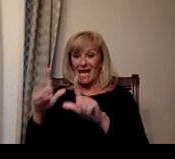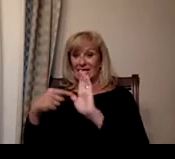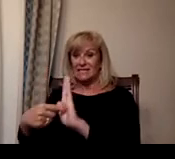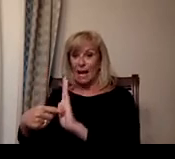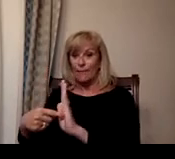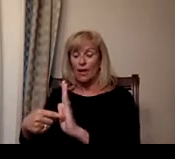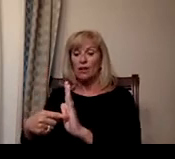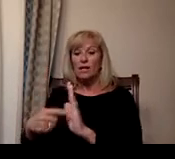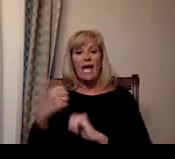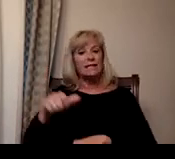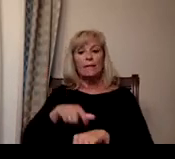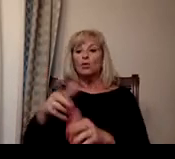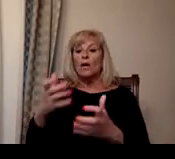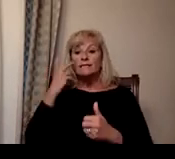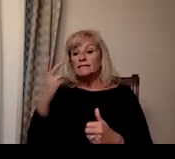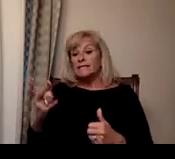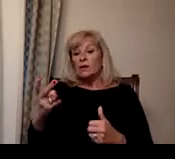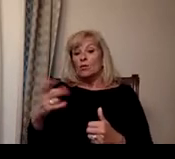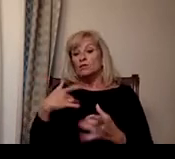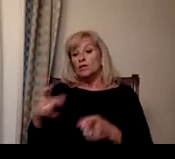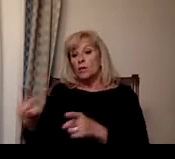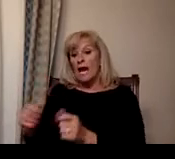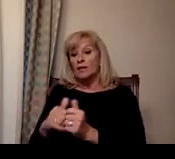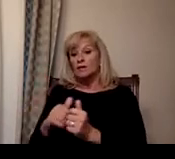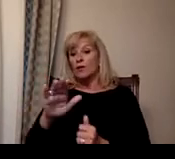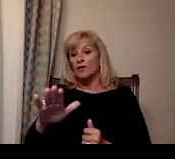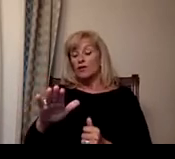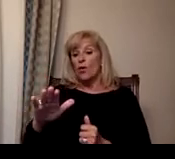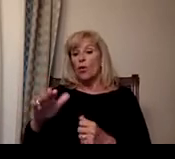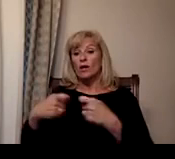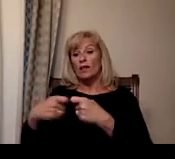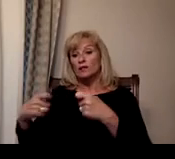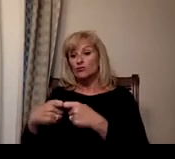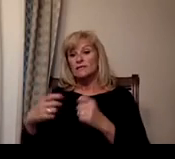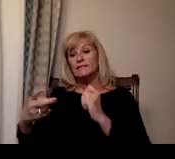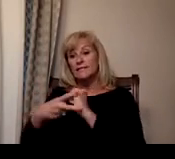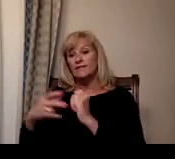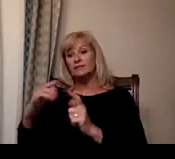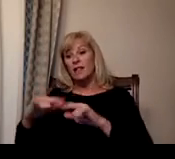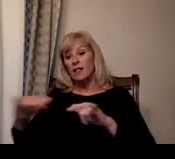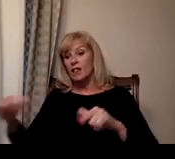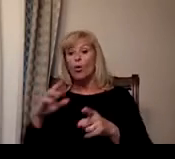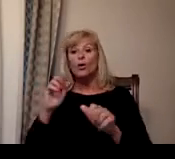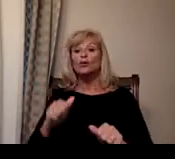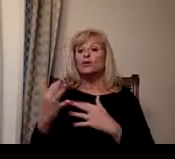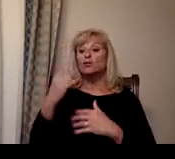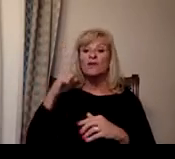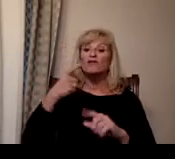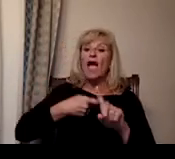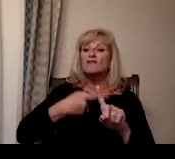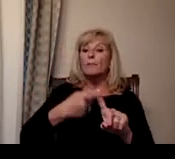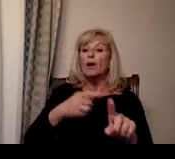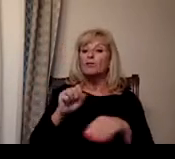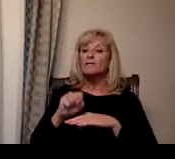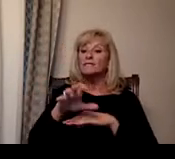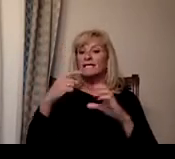doing. But if that's too much for you, you can also 100% just wait for the emails for us to update you on